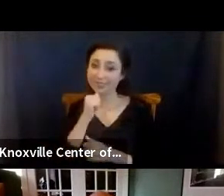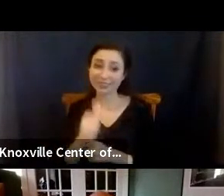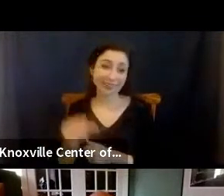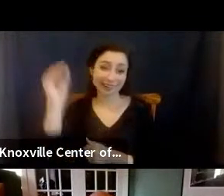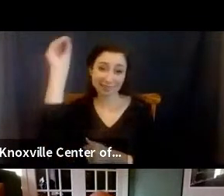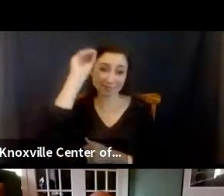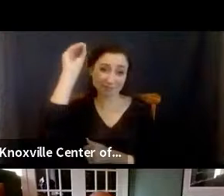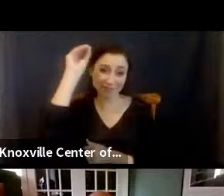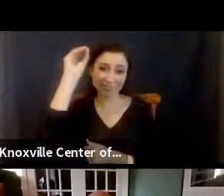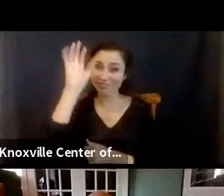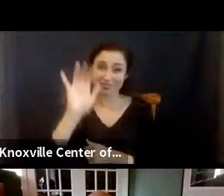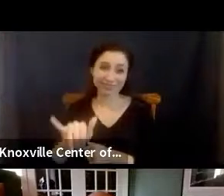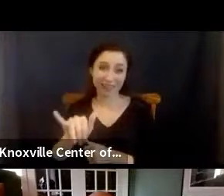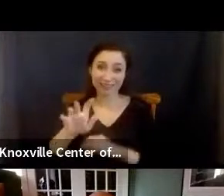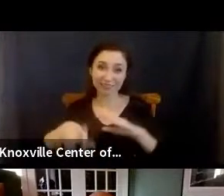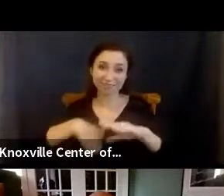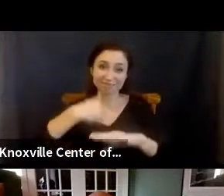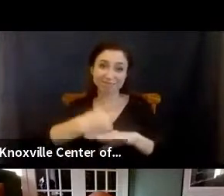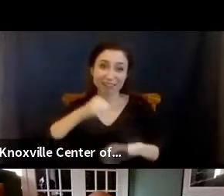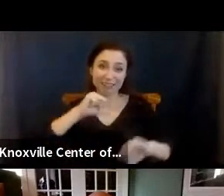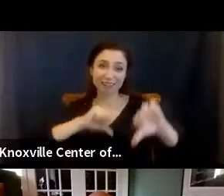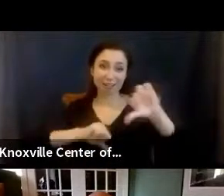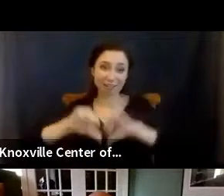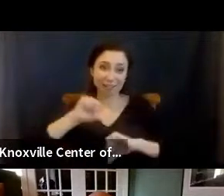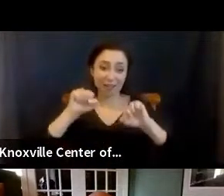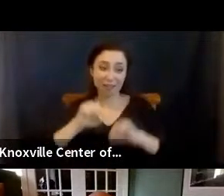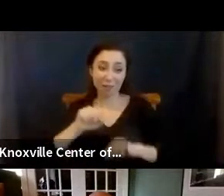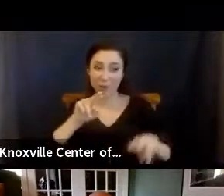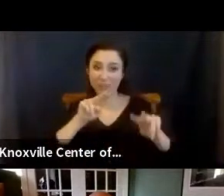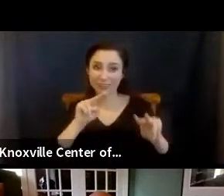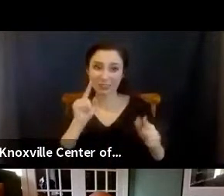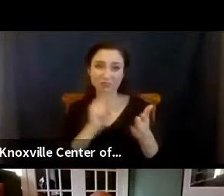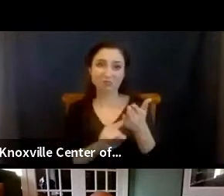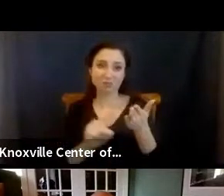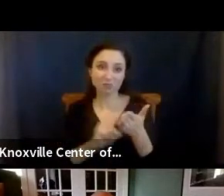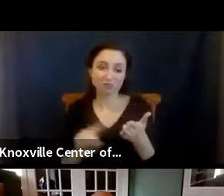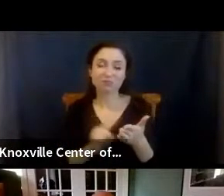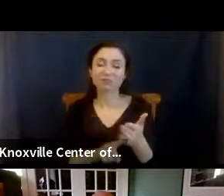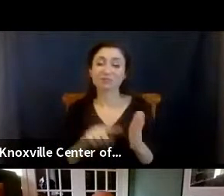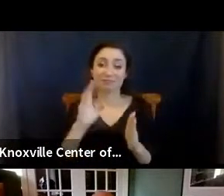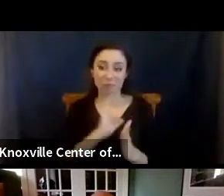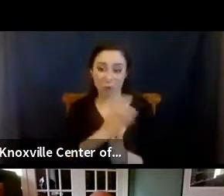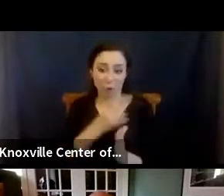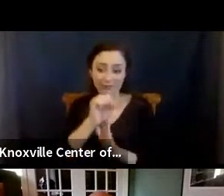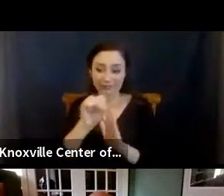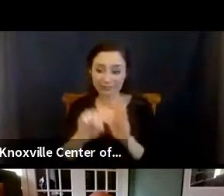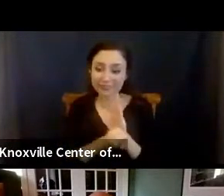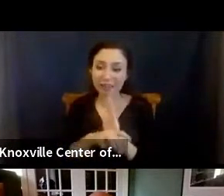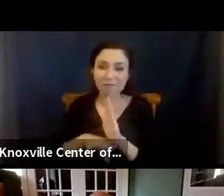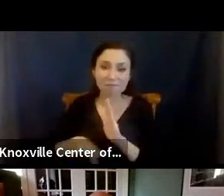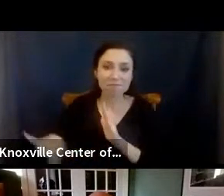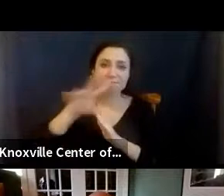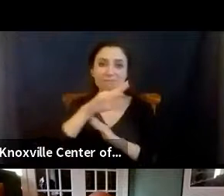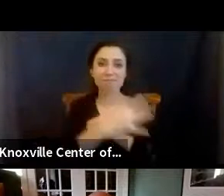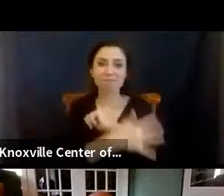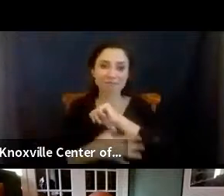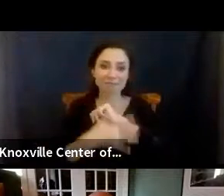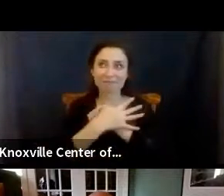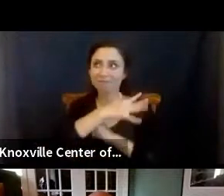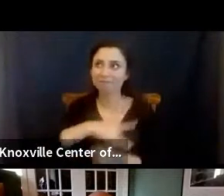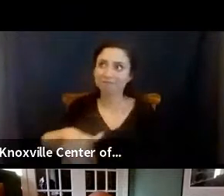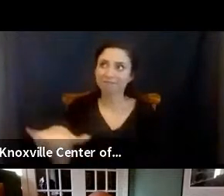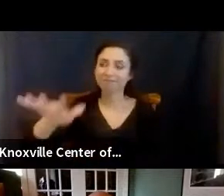That's based on the science that we can look in our state, in surrounding states, the country, and the world. So, I agree. We have to